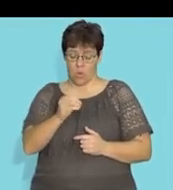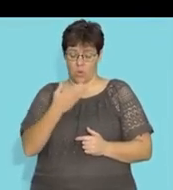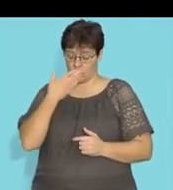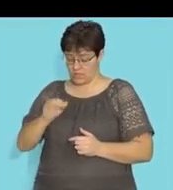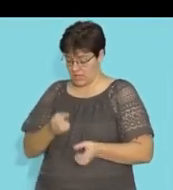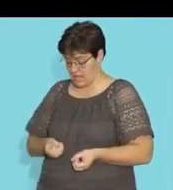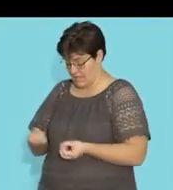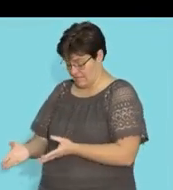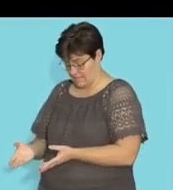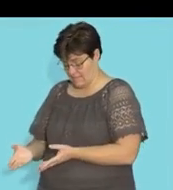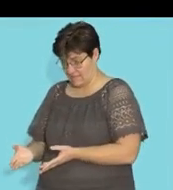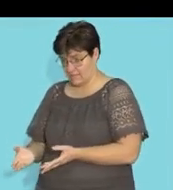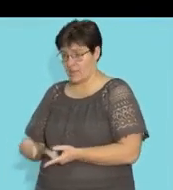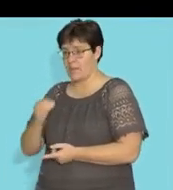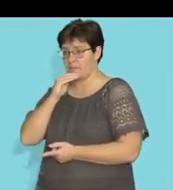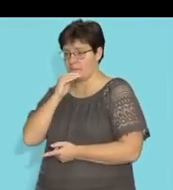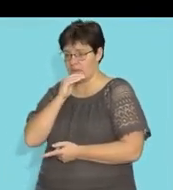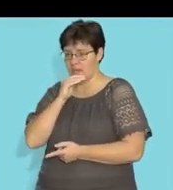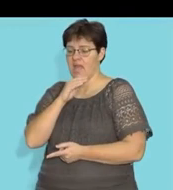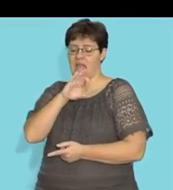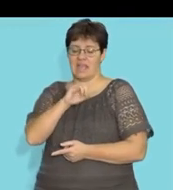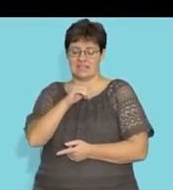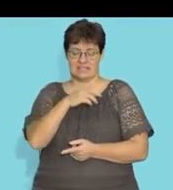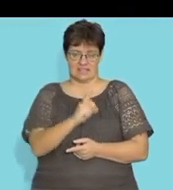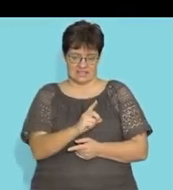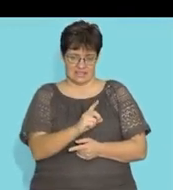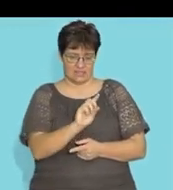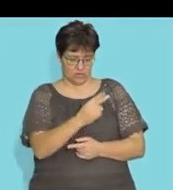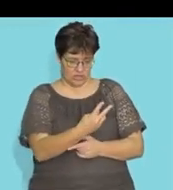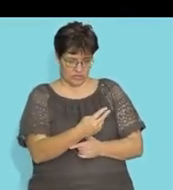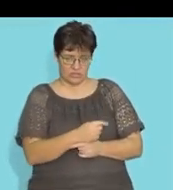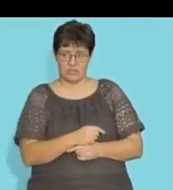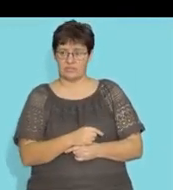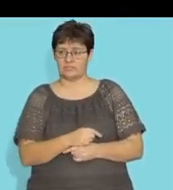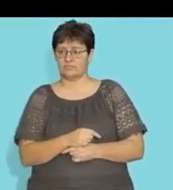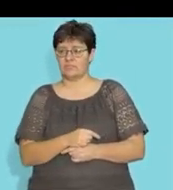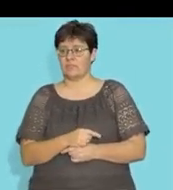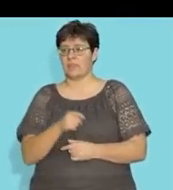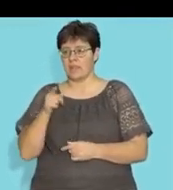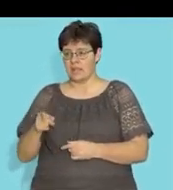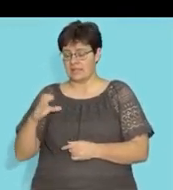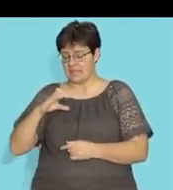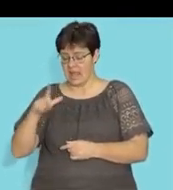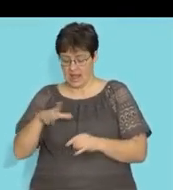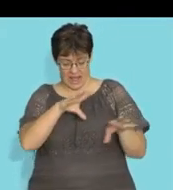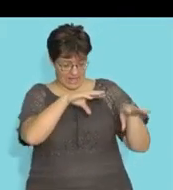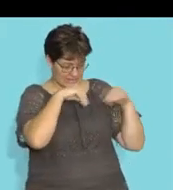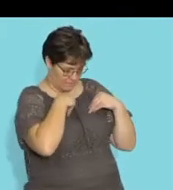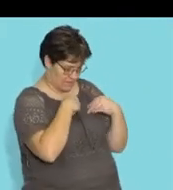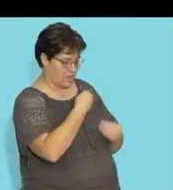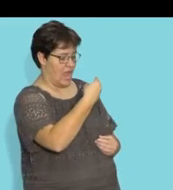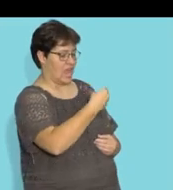now donate the proton, it makes it, as we know, the acid, and the